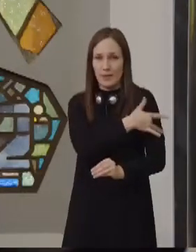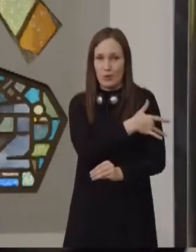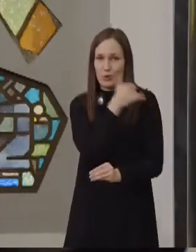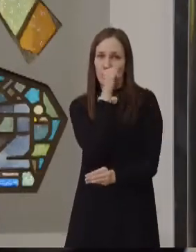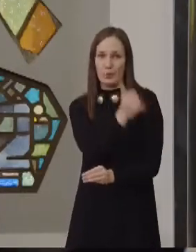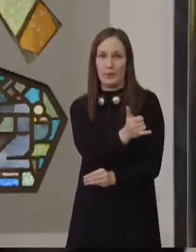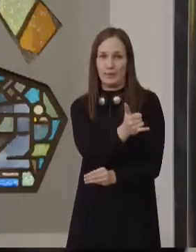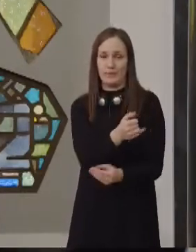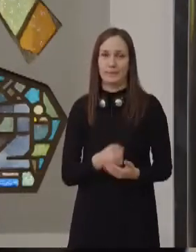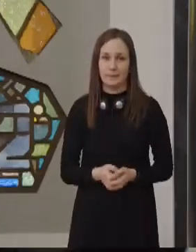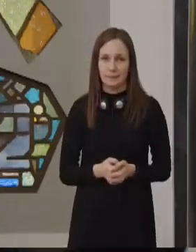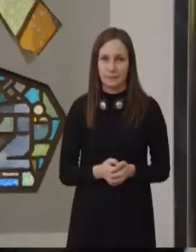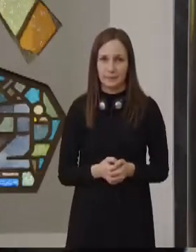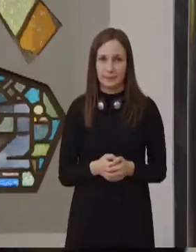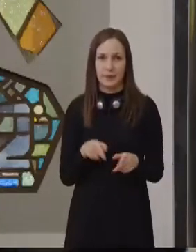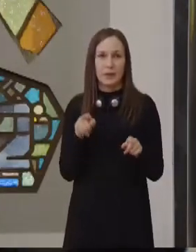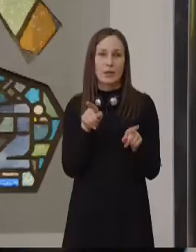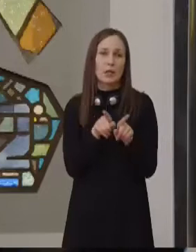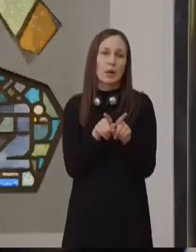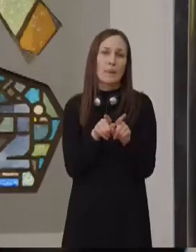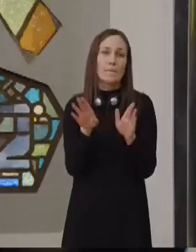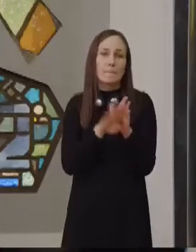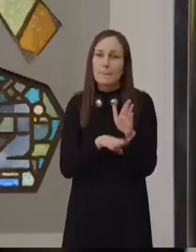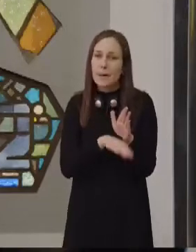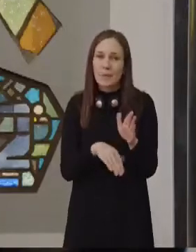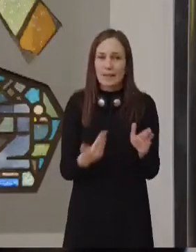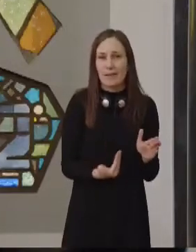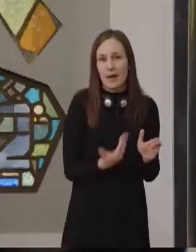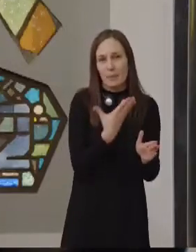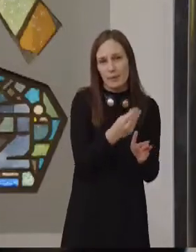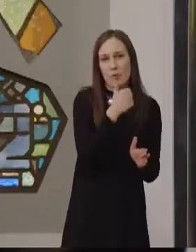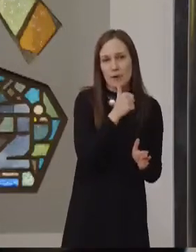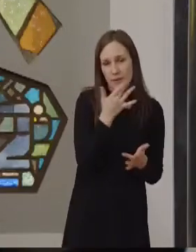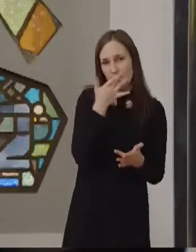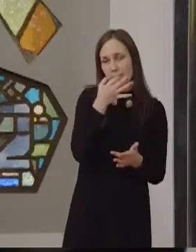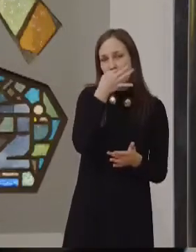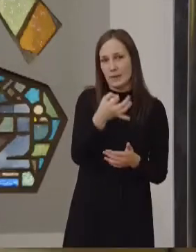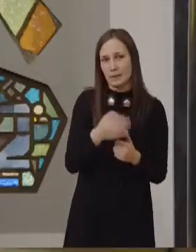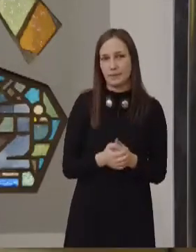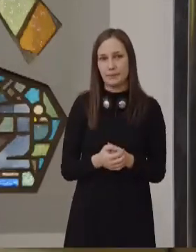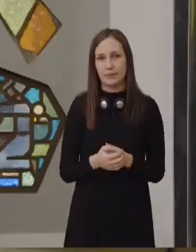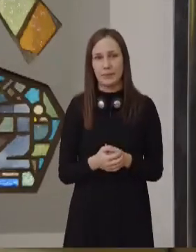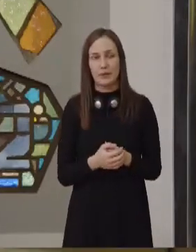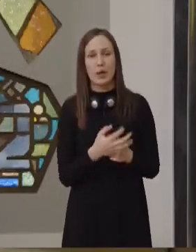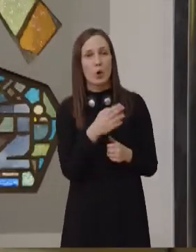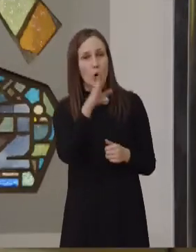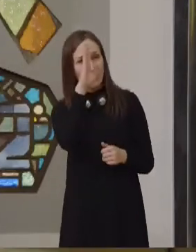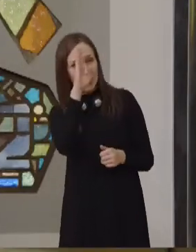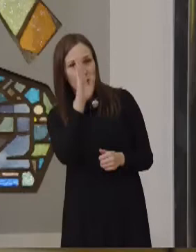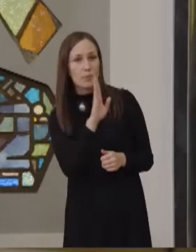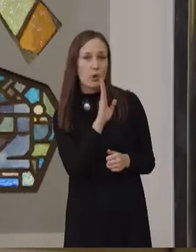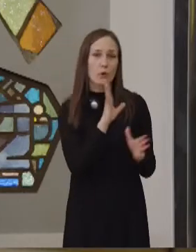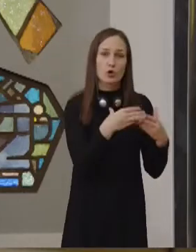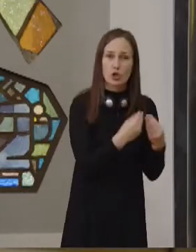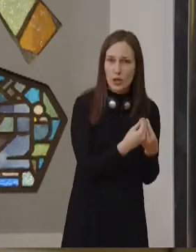the service, the healthcare service, will not be provided to the partner of the